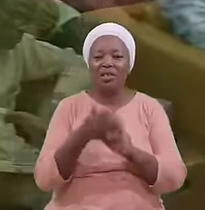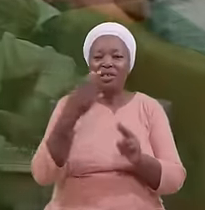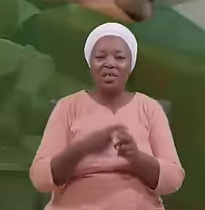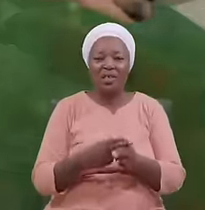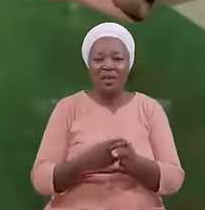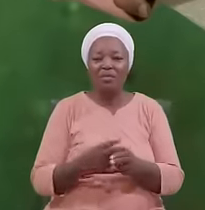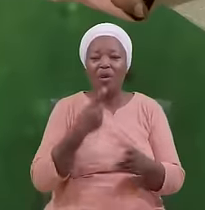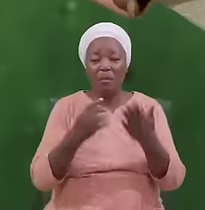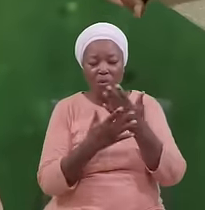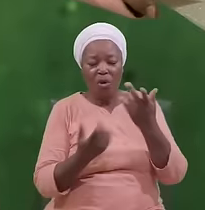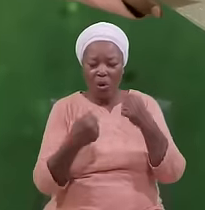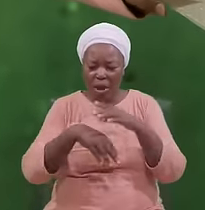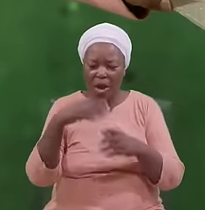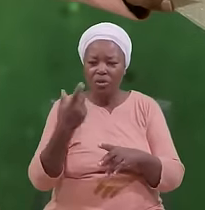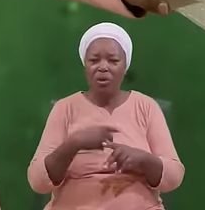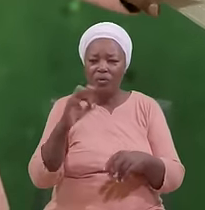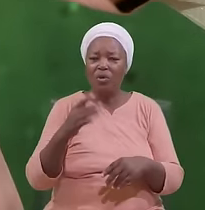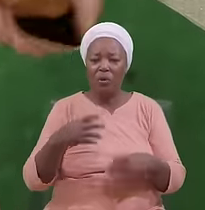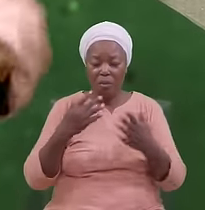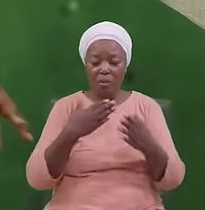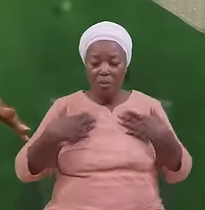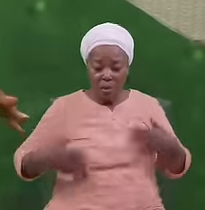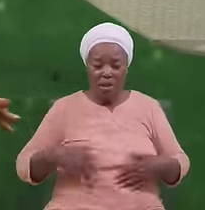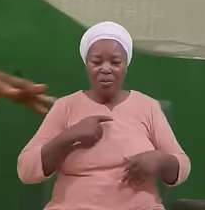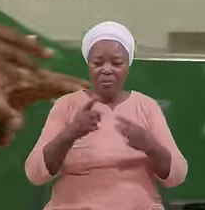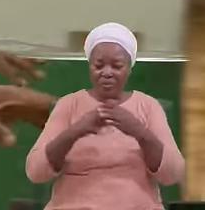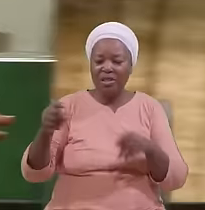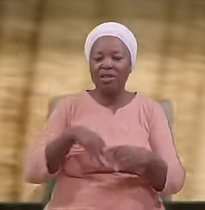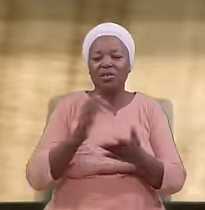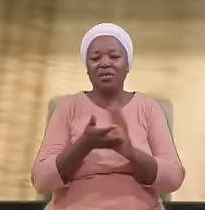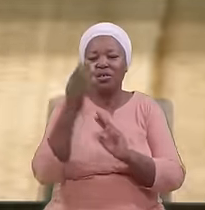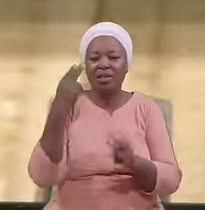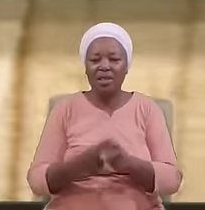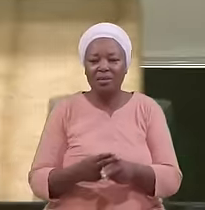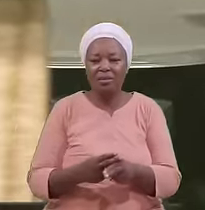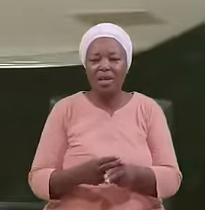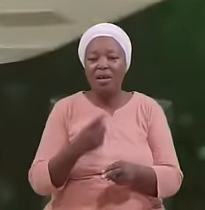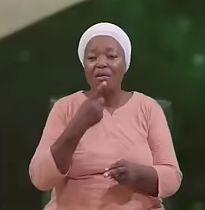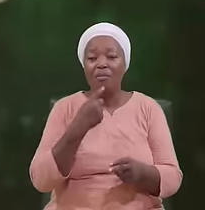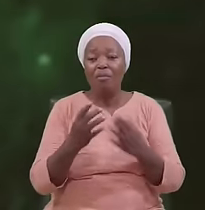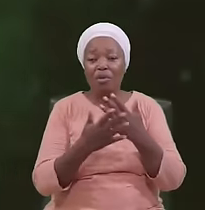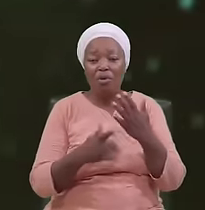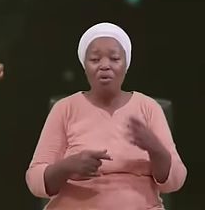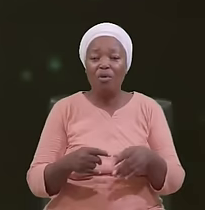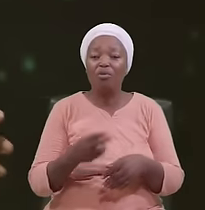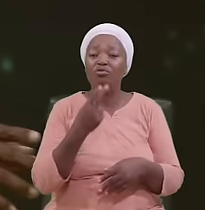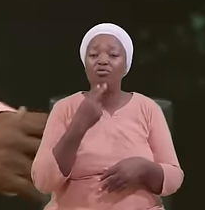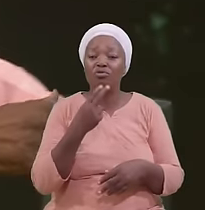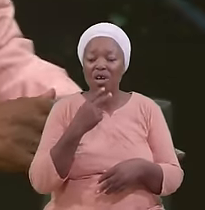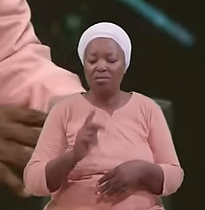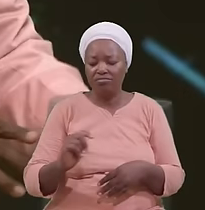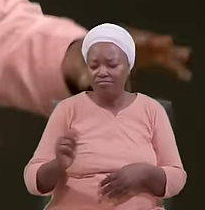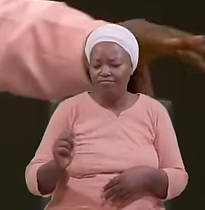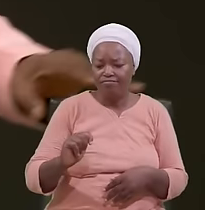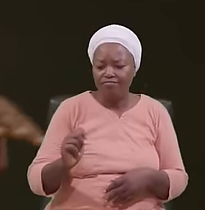issuing from your body will vanish away. Blood sugar. Toilet, toilet,